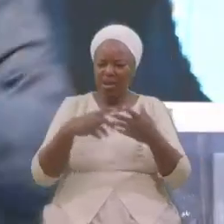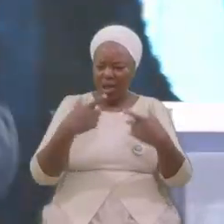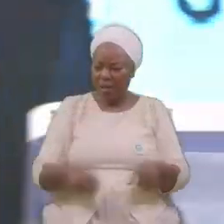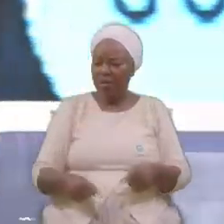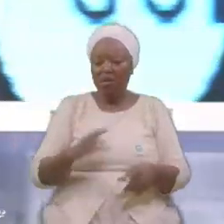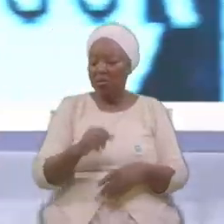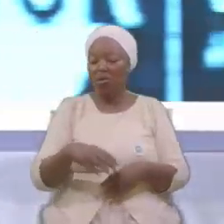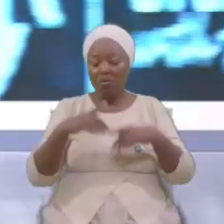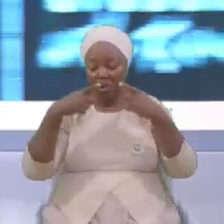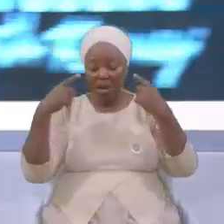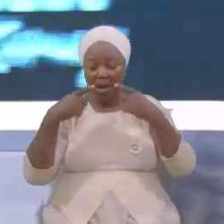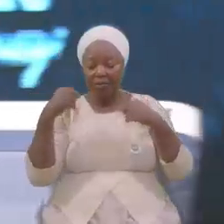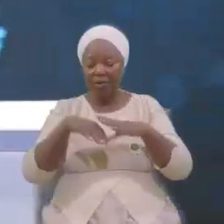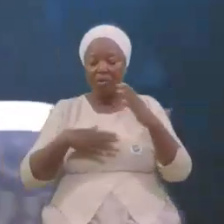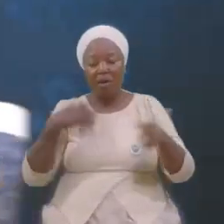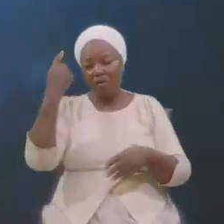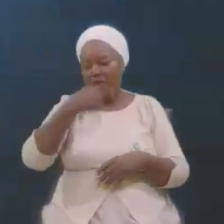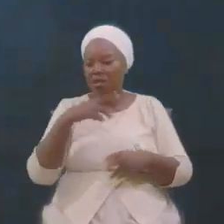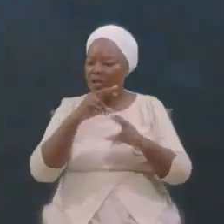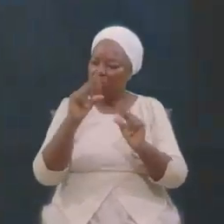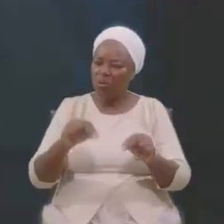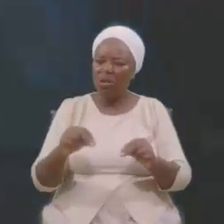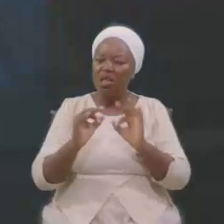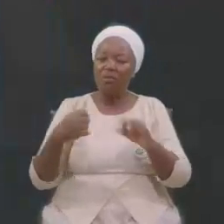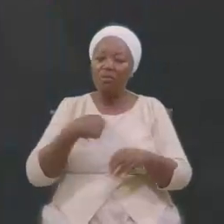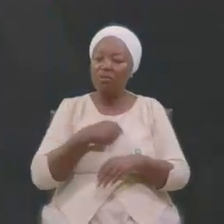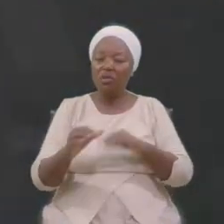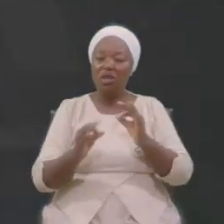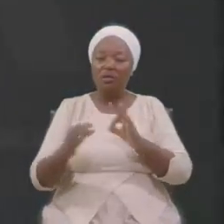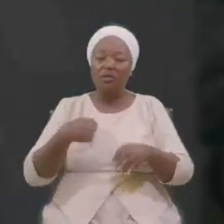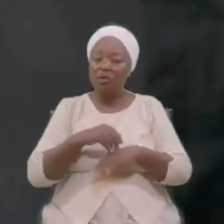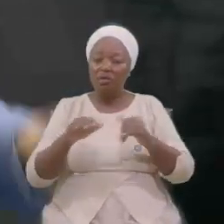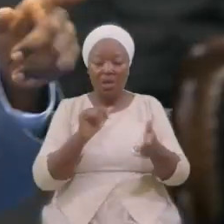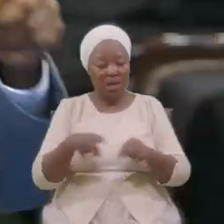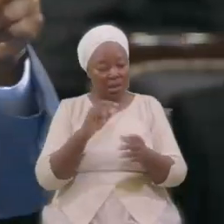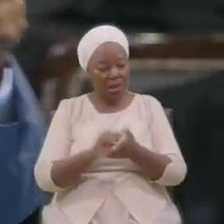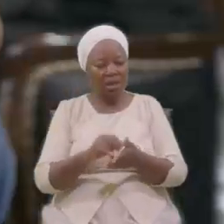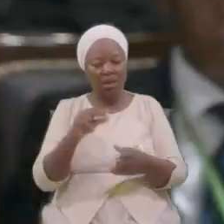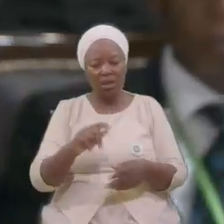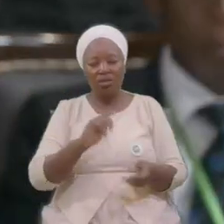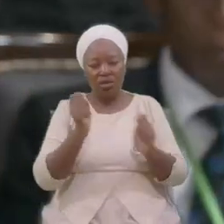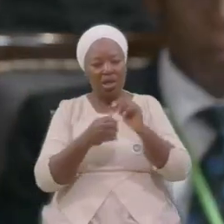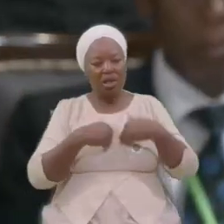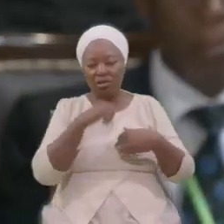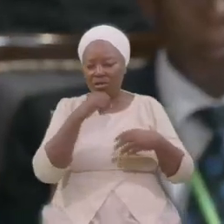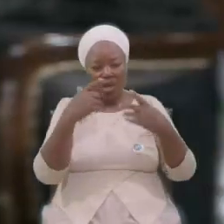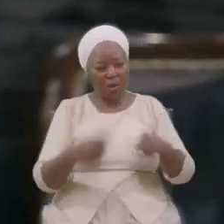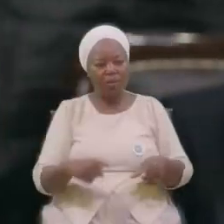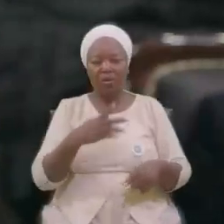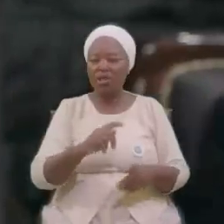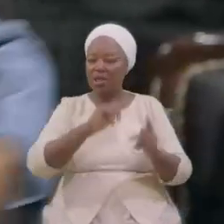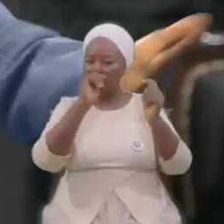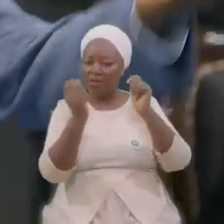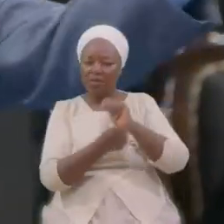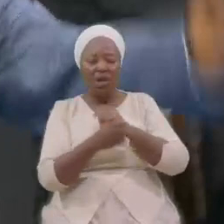face. He says, no, if we do like that, the change has not come. The transformation has not